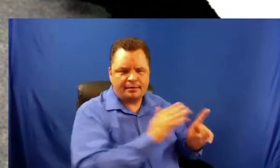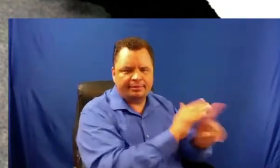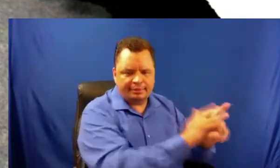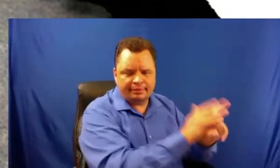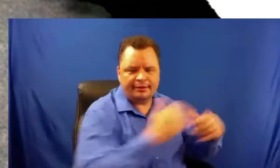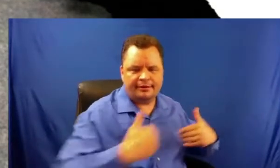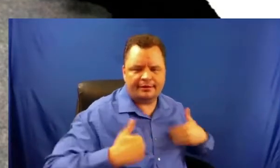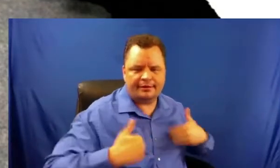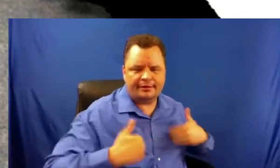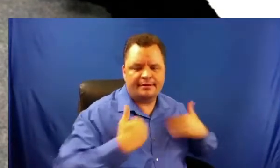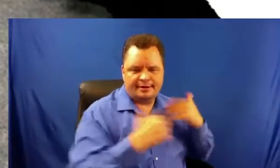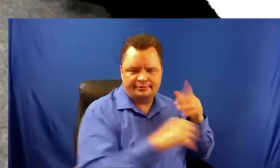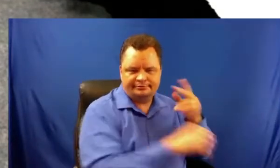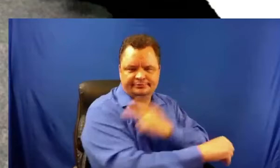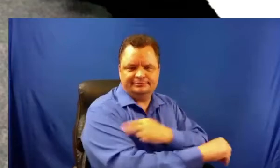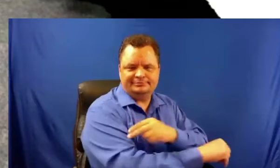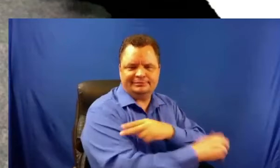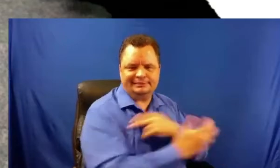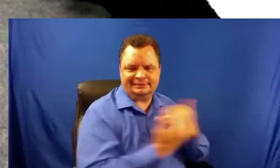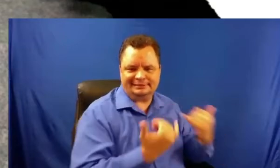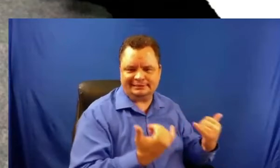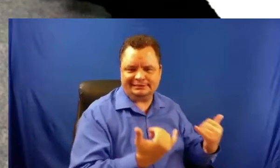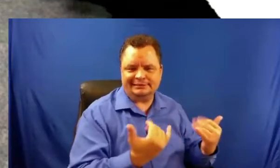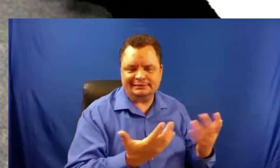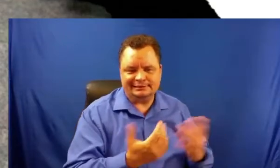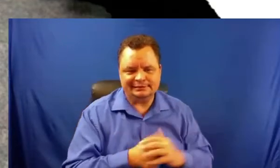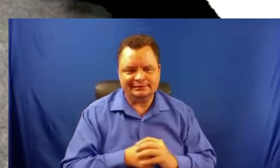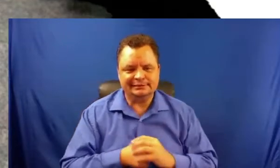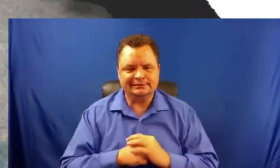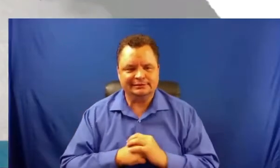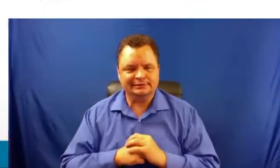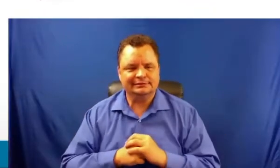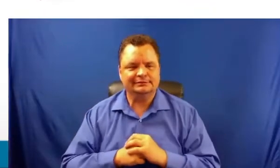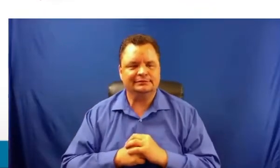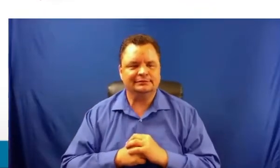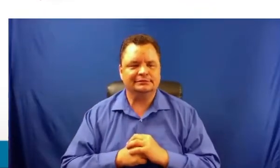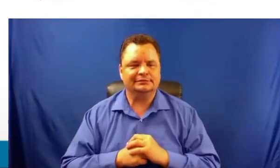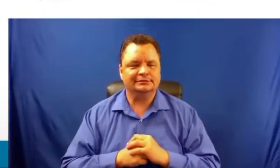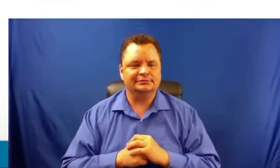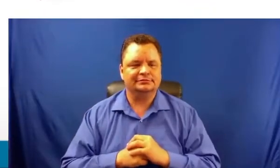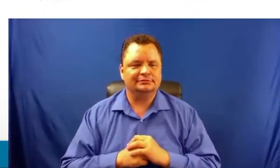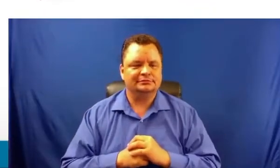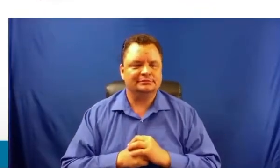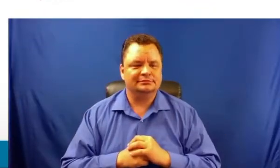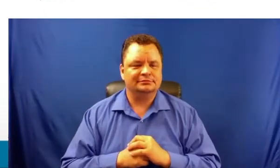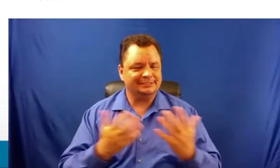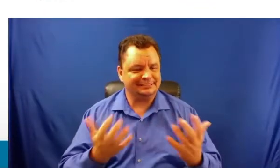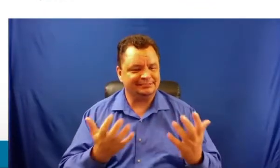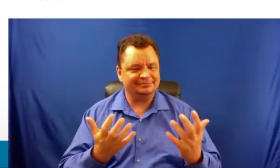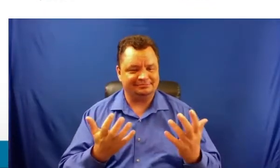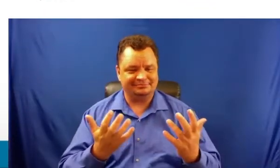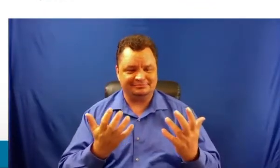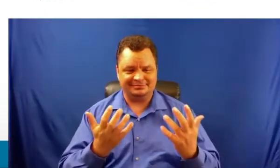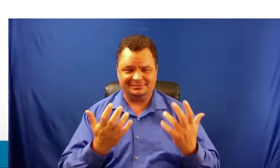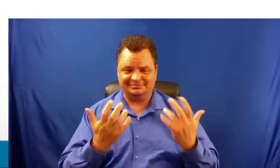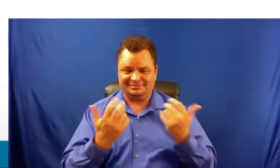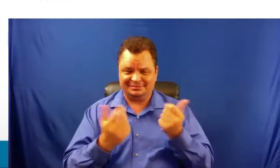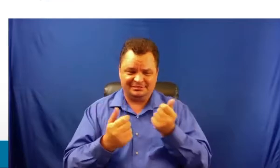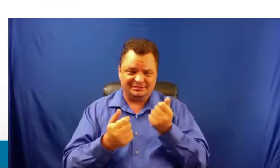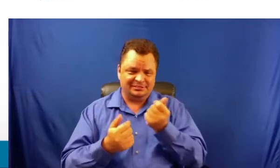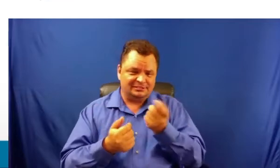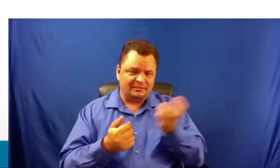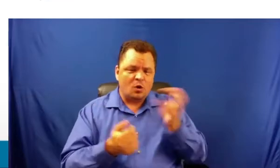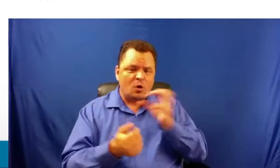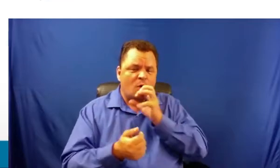hospital are trending younger. It's still the case, of course, that some older people who've been vaccinated are showing